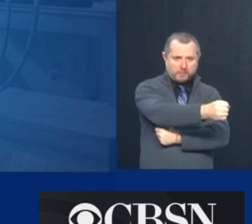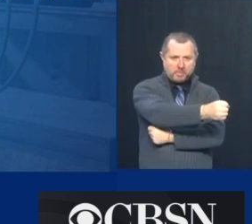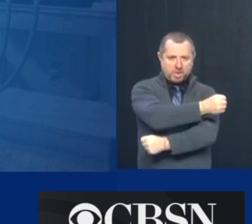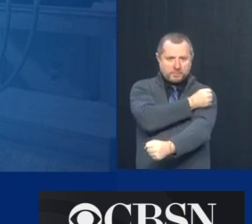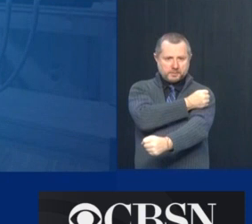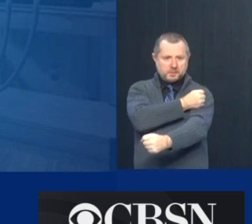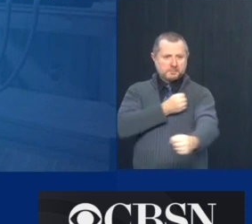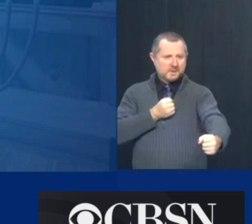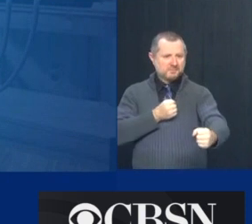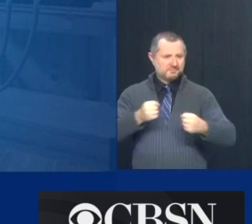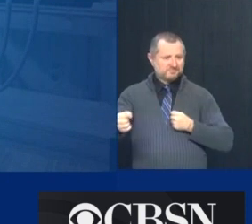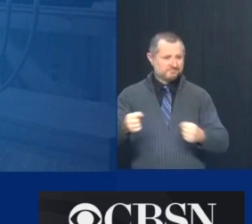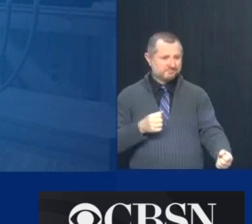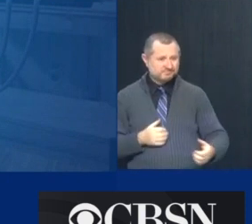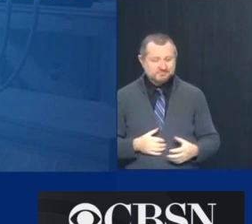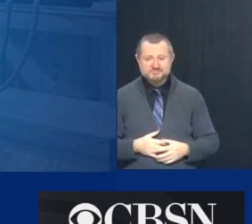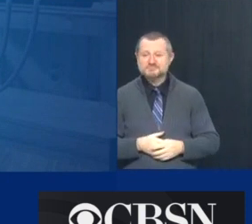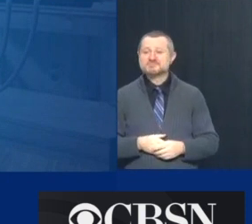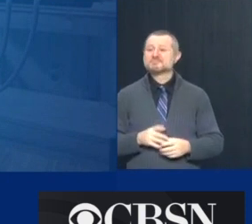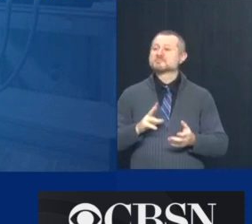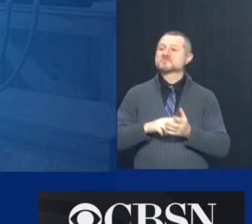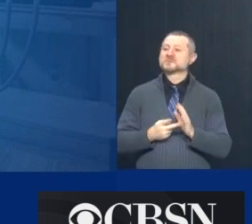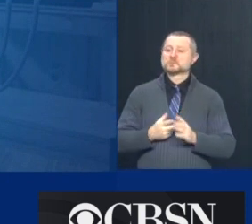could go from NYU Langone